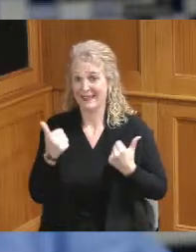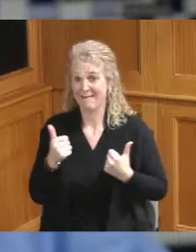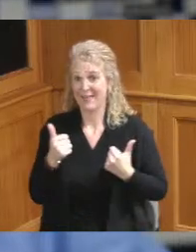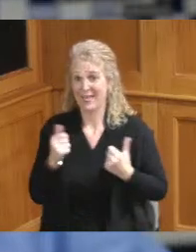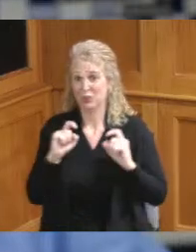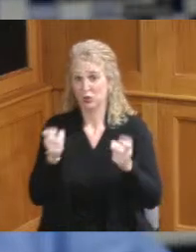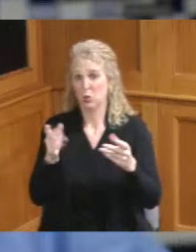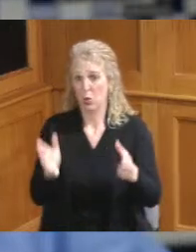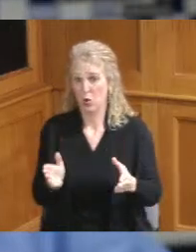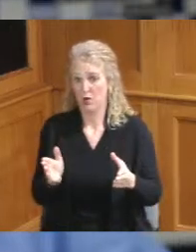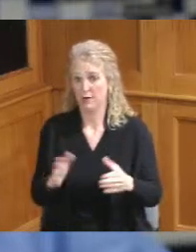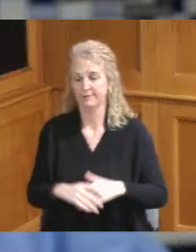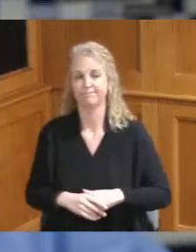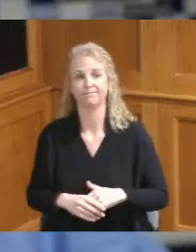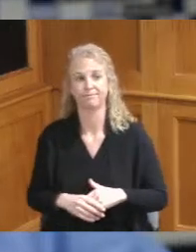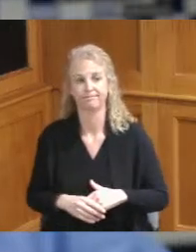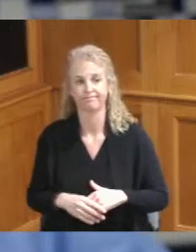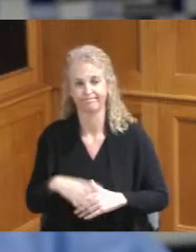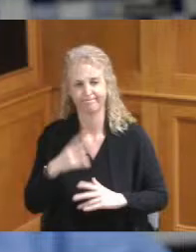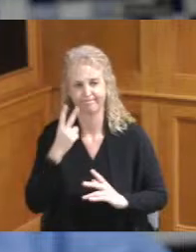have, let's see.